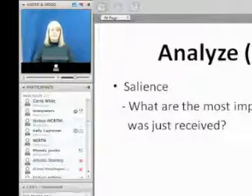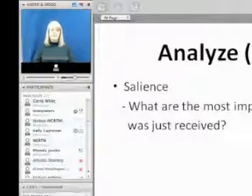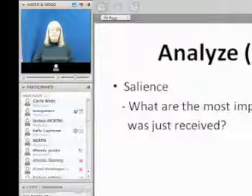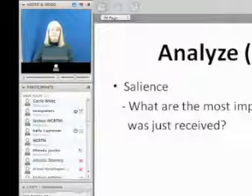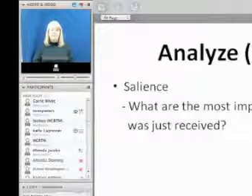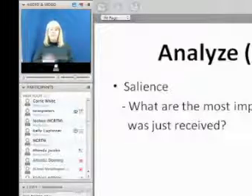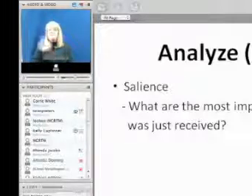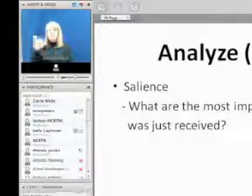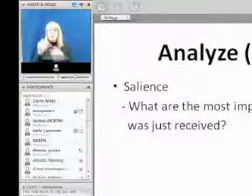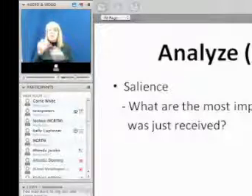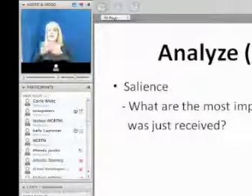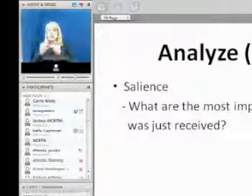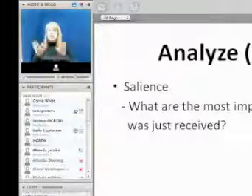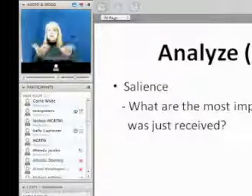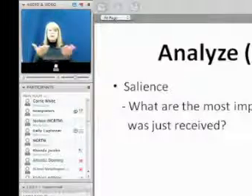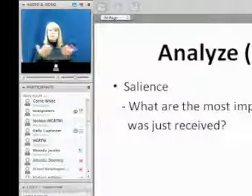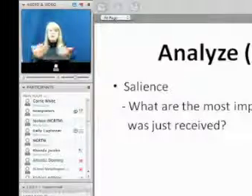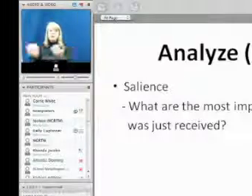Anyone else?